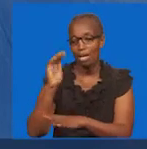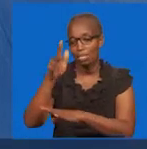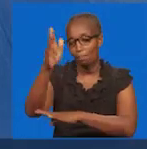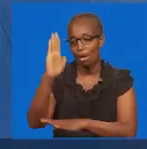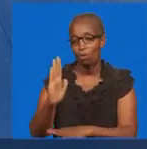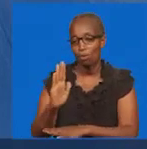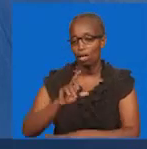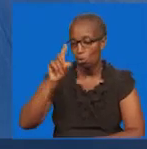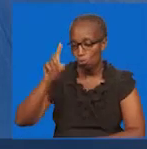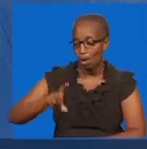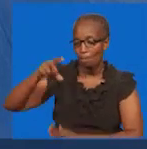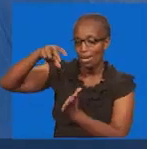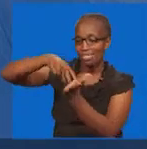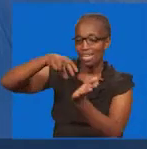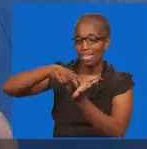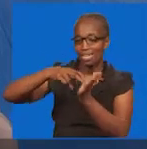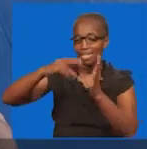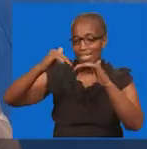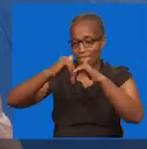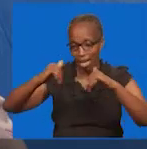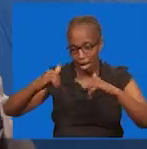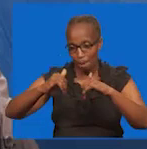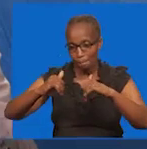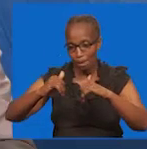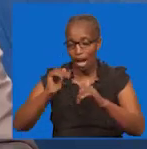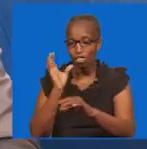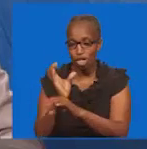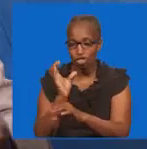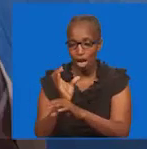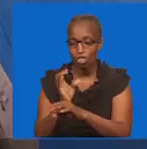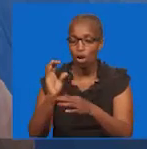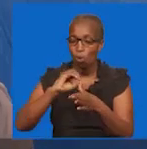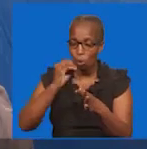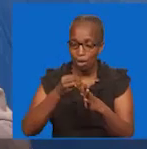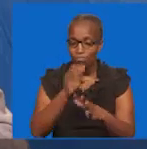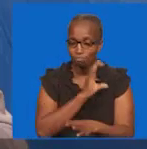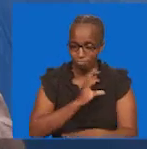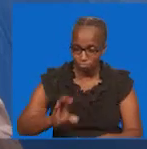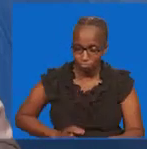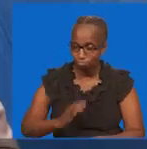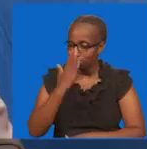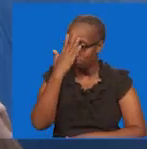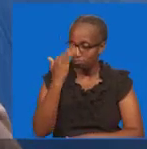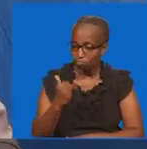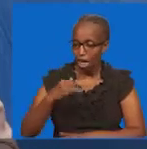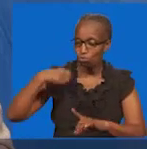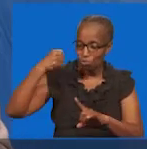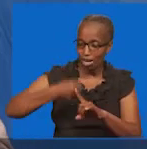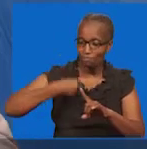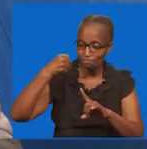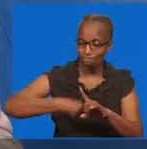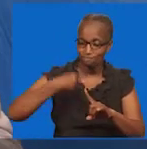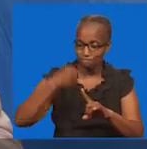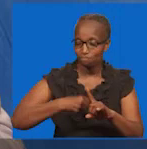Tutahulizo na mungu Tusimame katika pengo Kama kanisa Tusimame katika pengo Kama wakristo Ili tukaweze